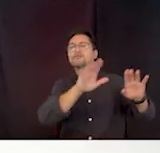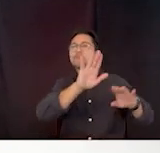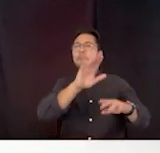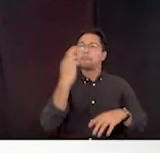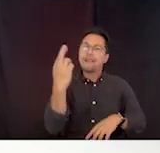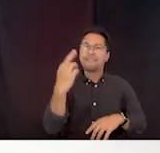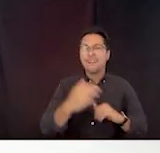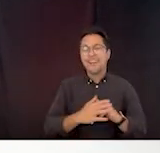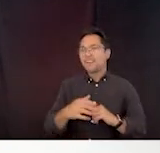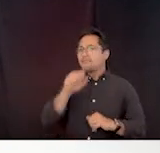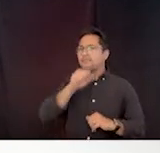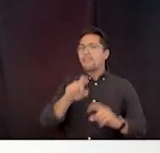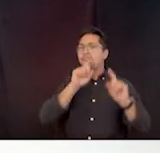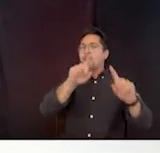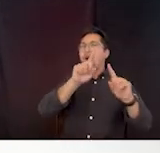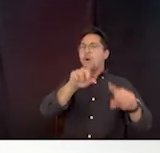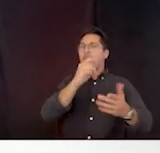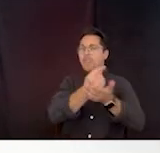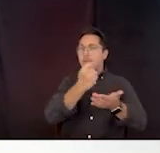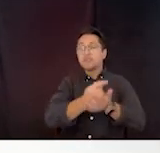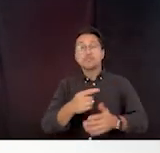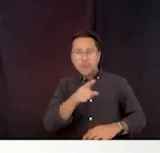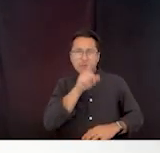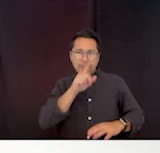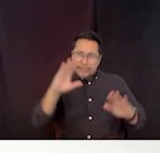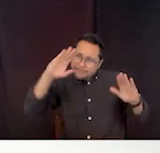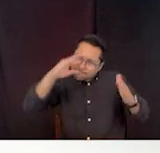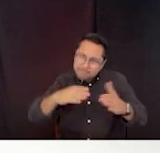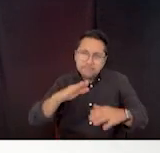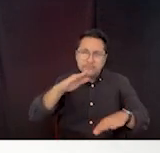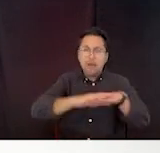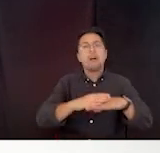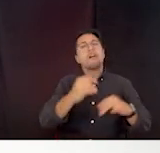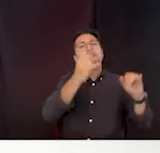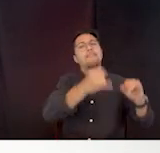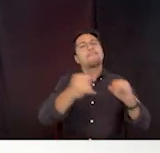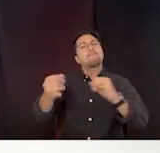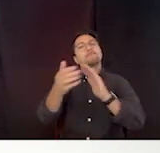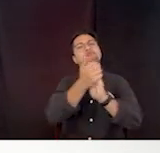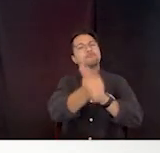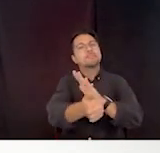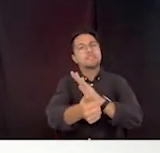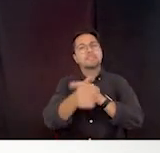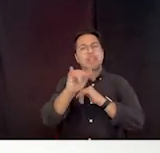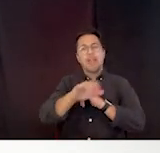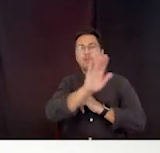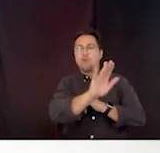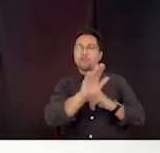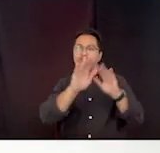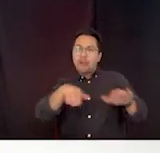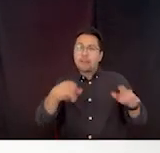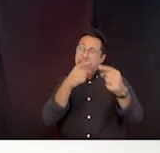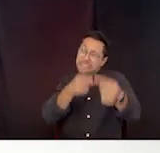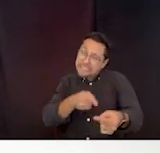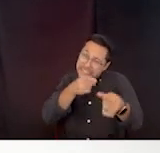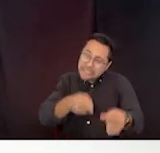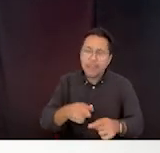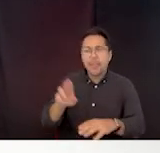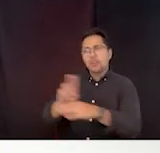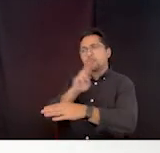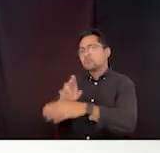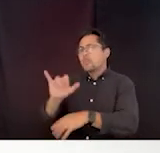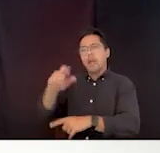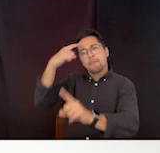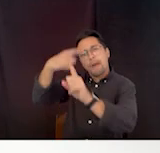loves going, but what they really do is they hone in on the individual skills that your child is struggling with, and they use things like